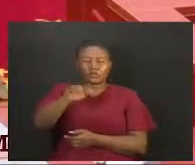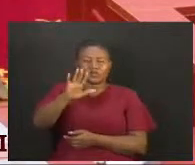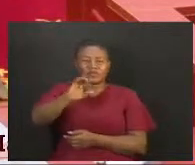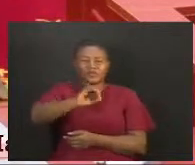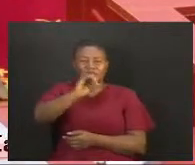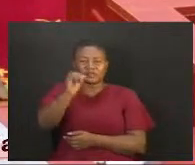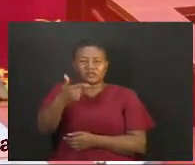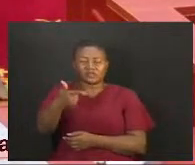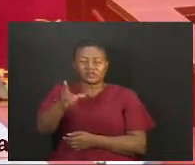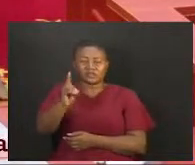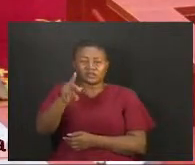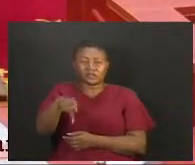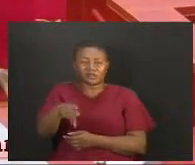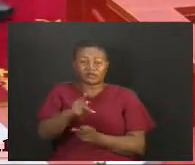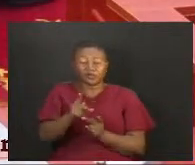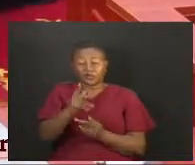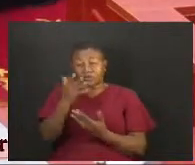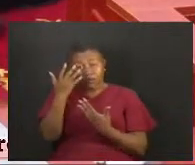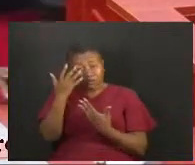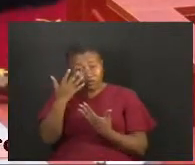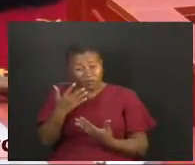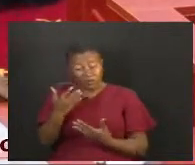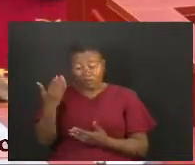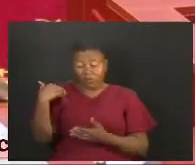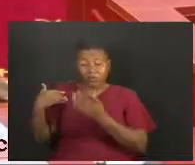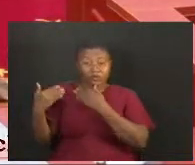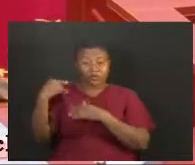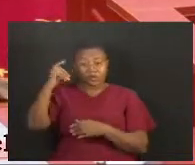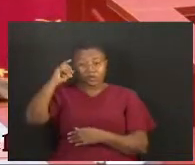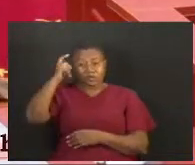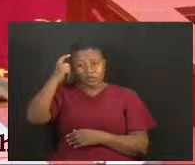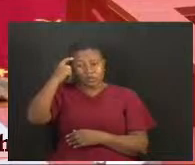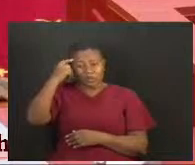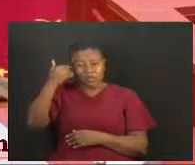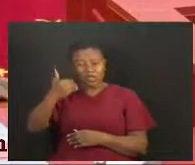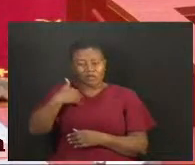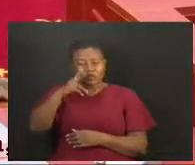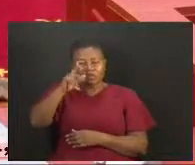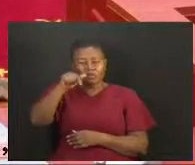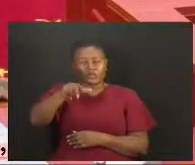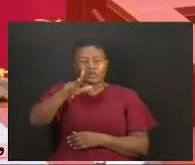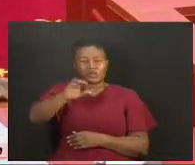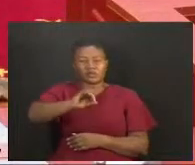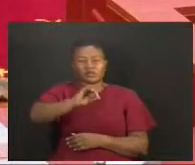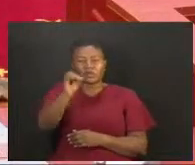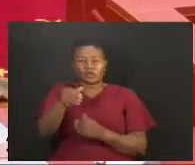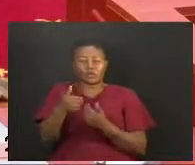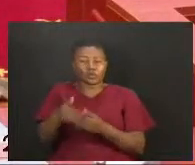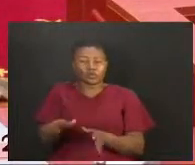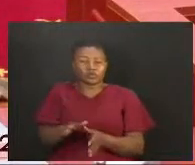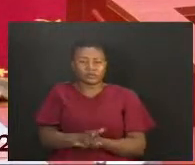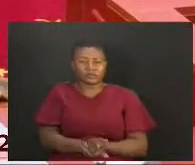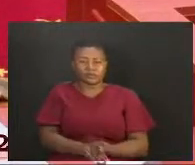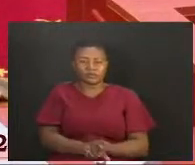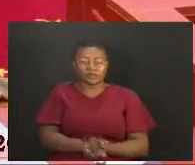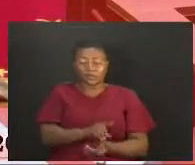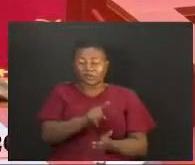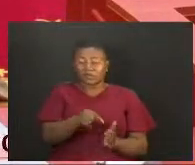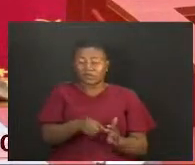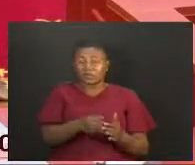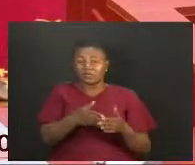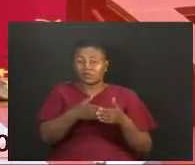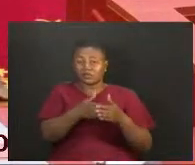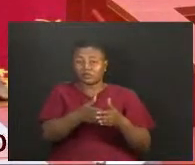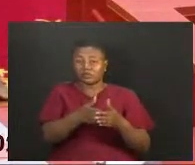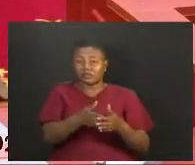GDP. Sadly, the previous government recorded a deficit of 3.9 percentage point of GDP. This presents